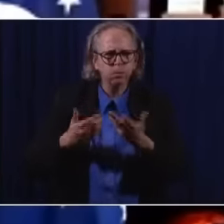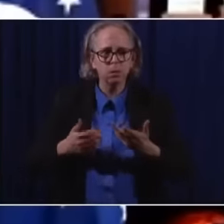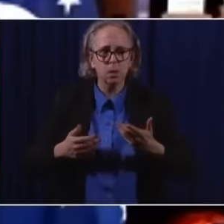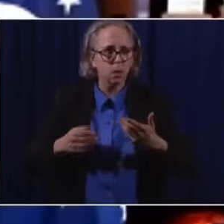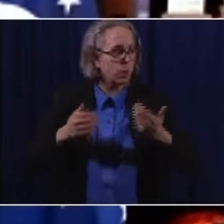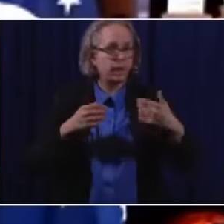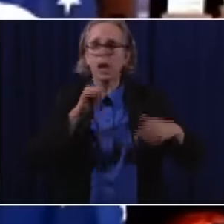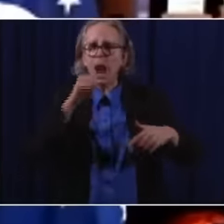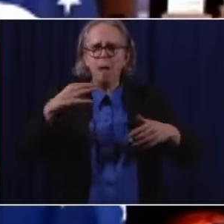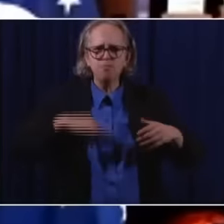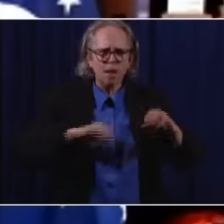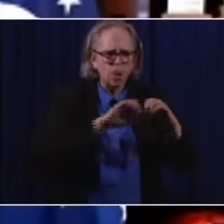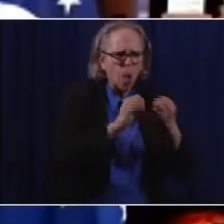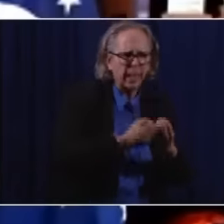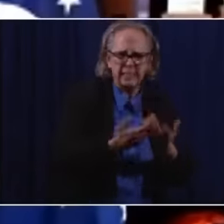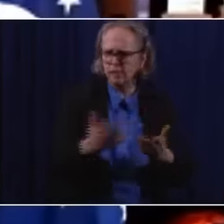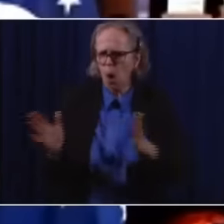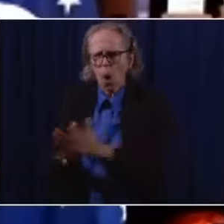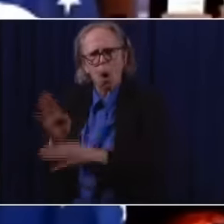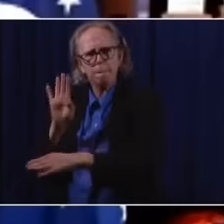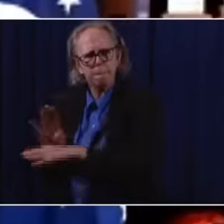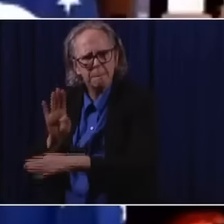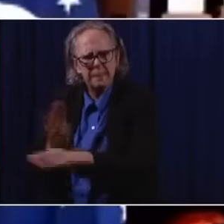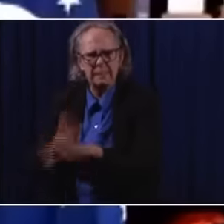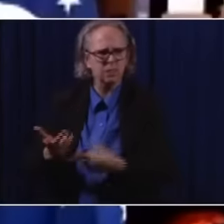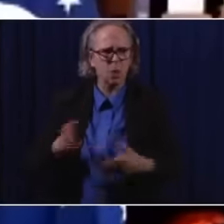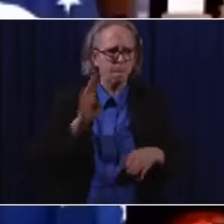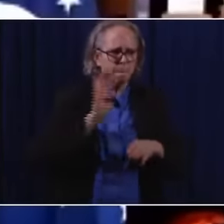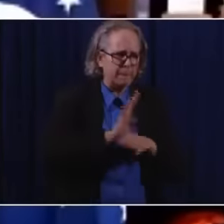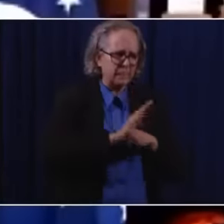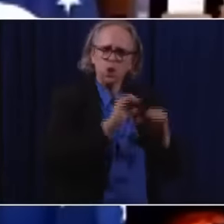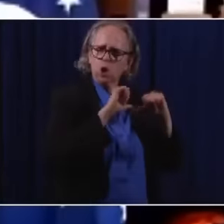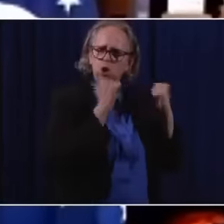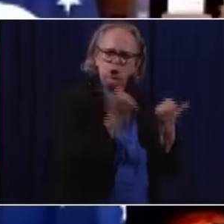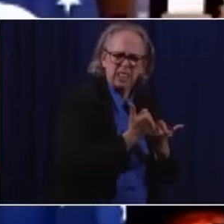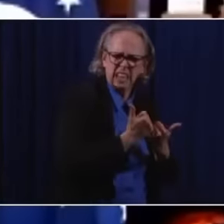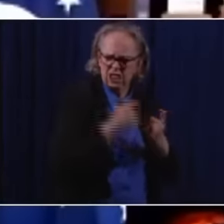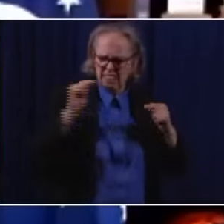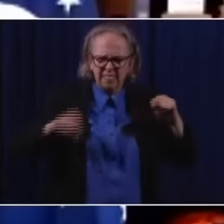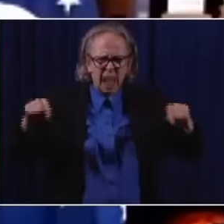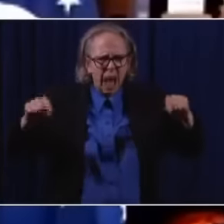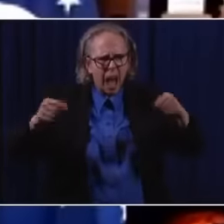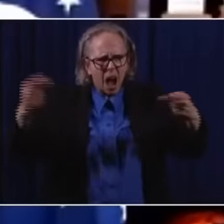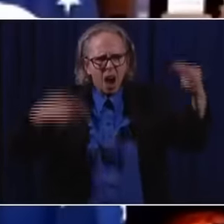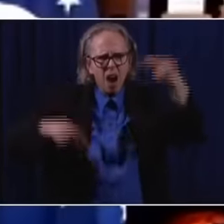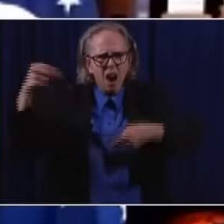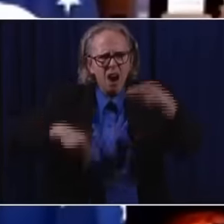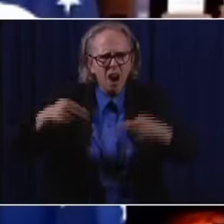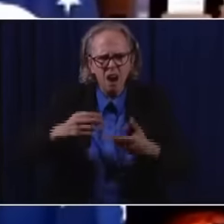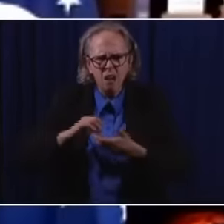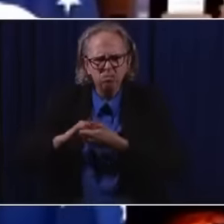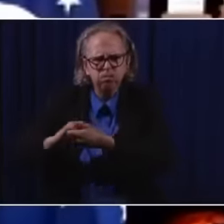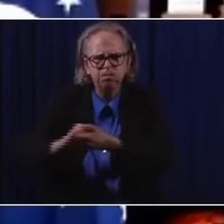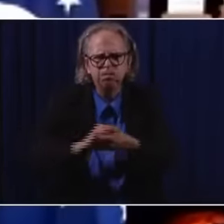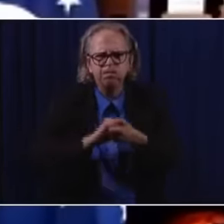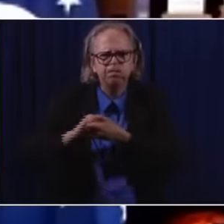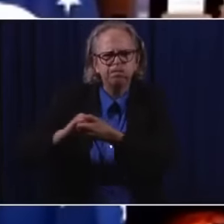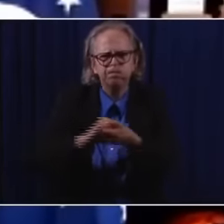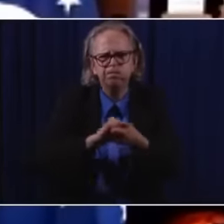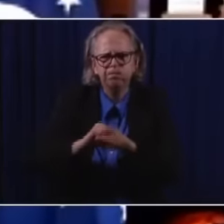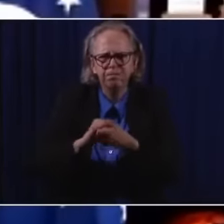business associations who can do these same kinds of things of coordinating efforts, learning from each other about best